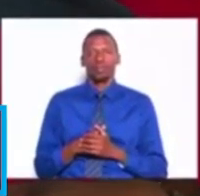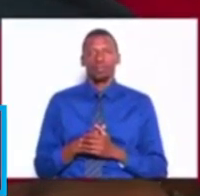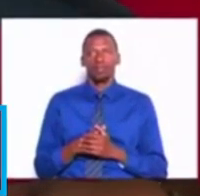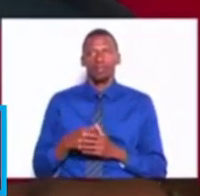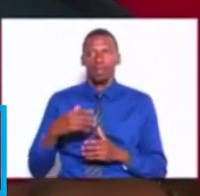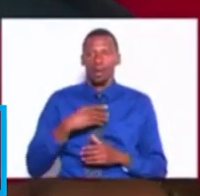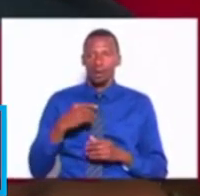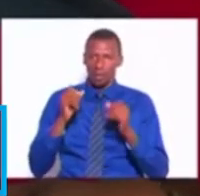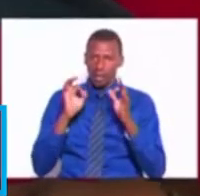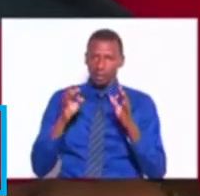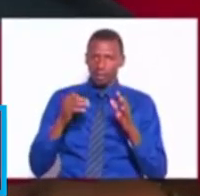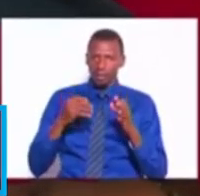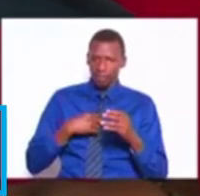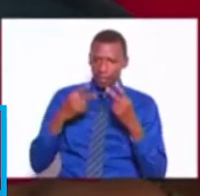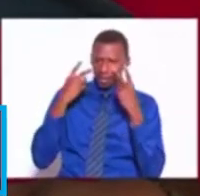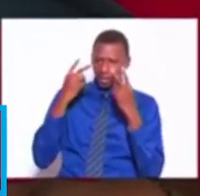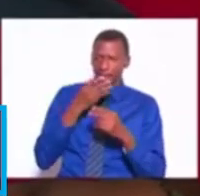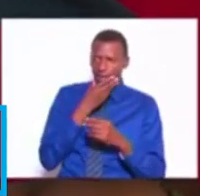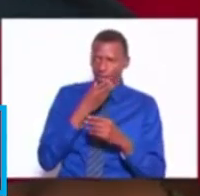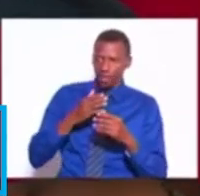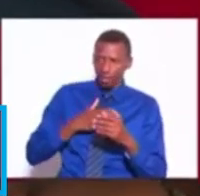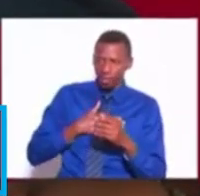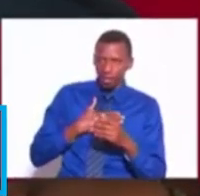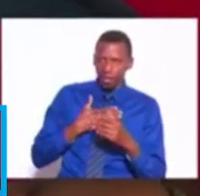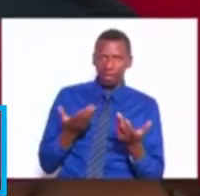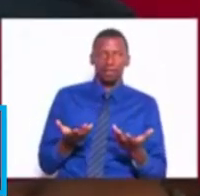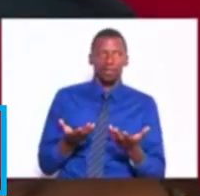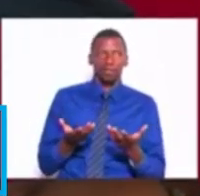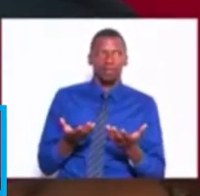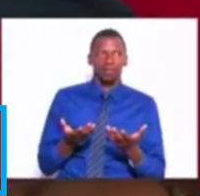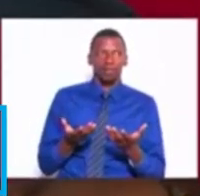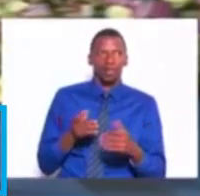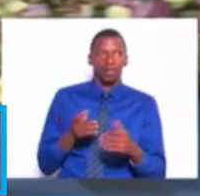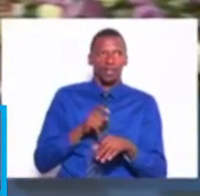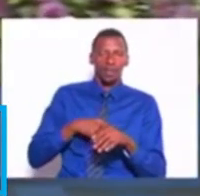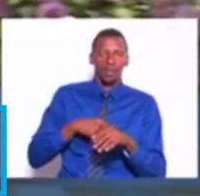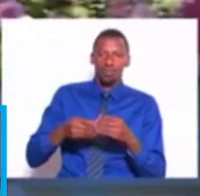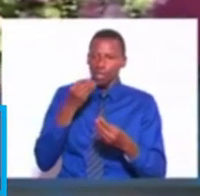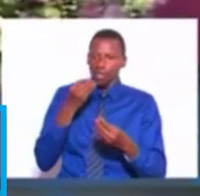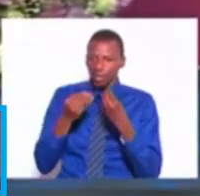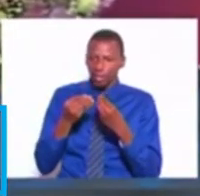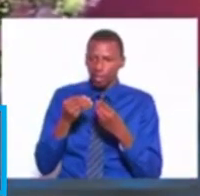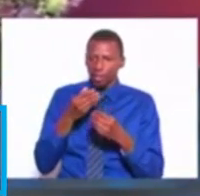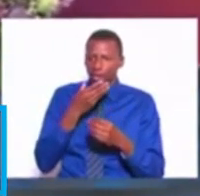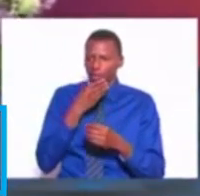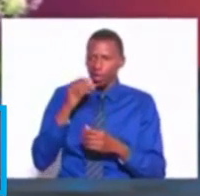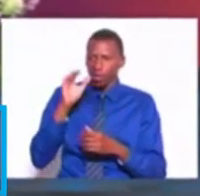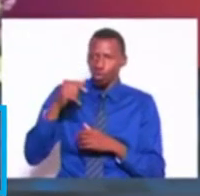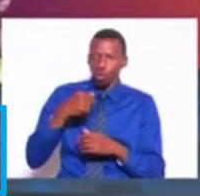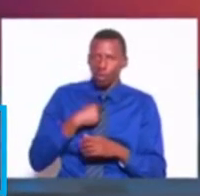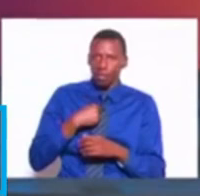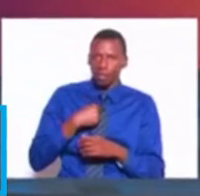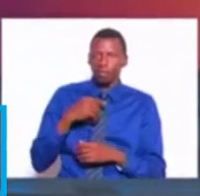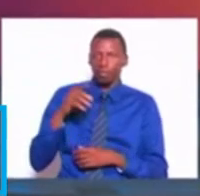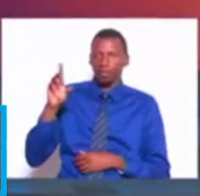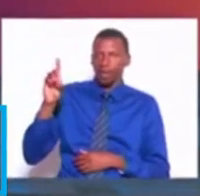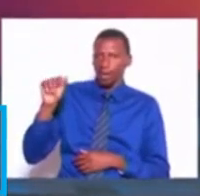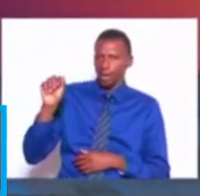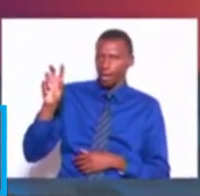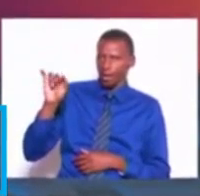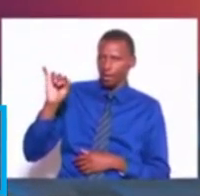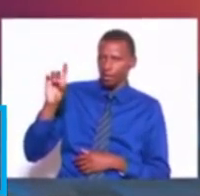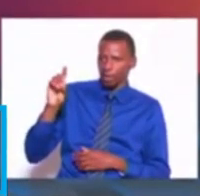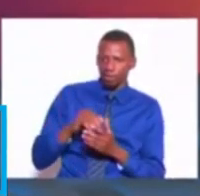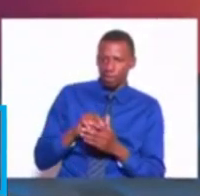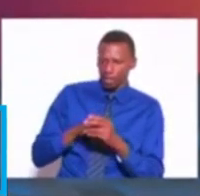And if I see my father just, when we are eating, he would call me David. When I look at him,